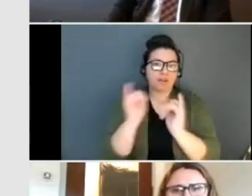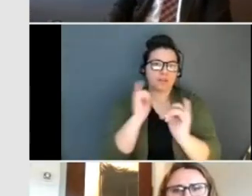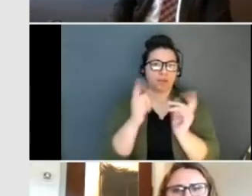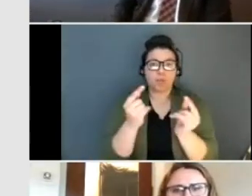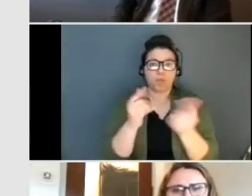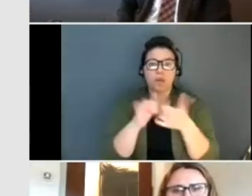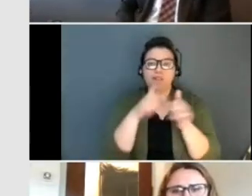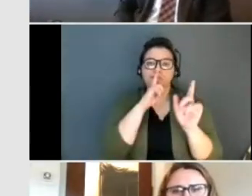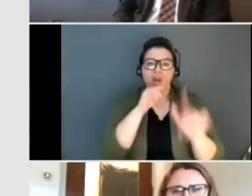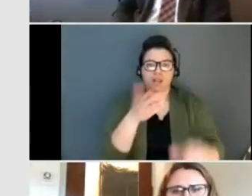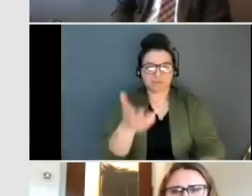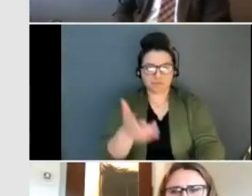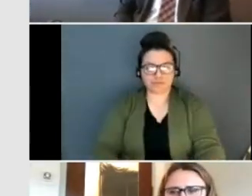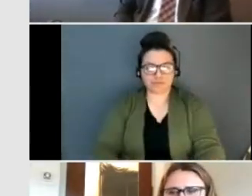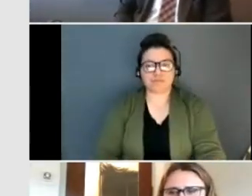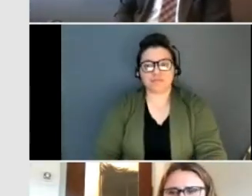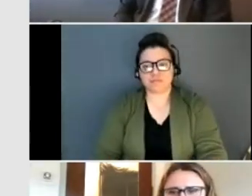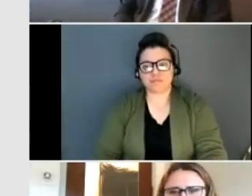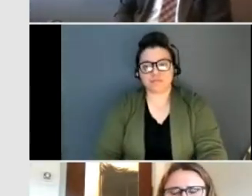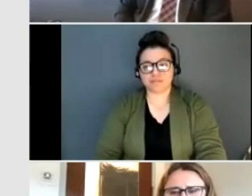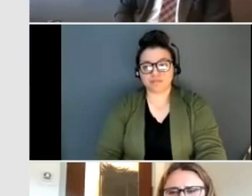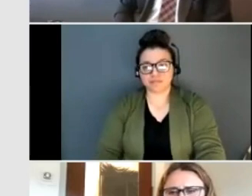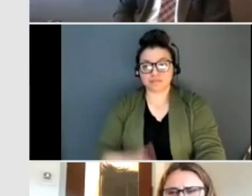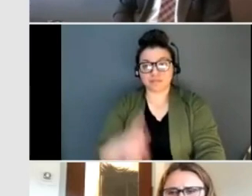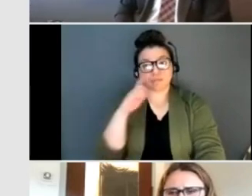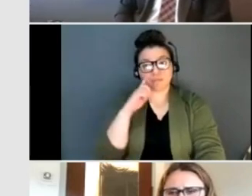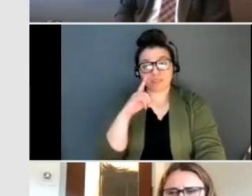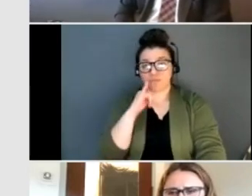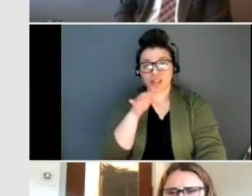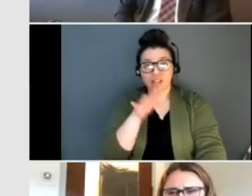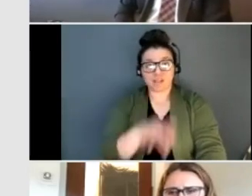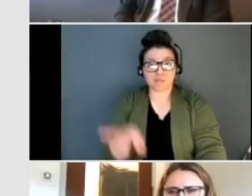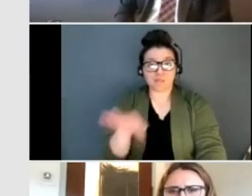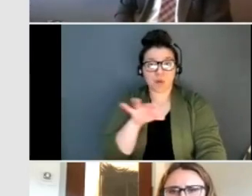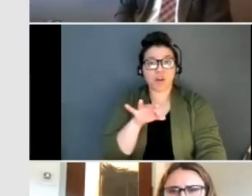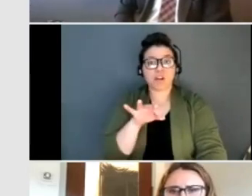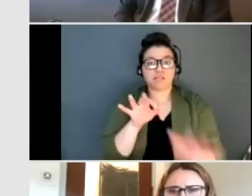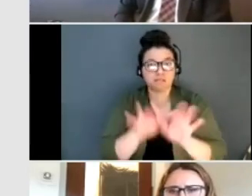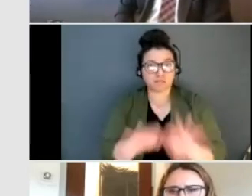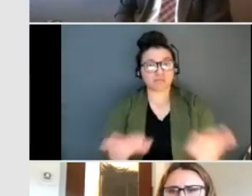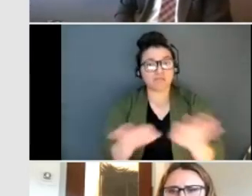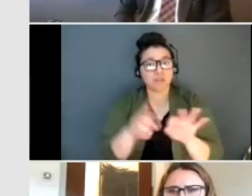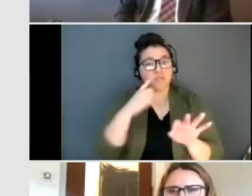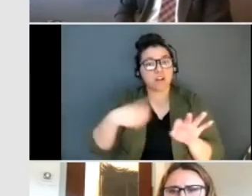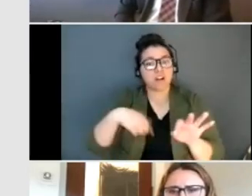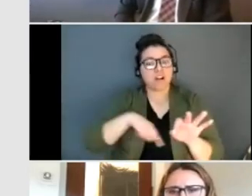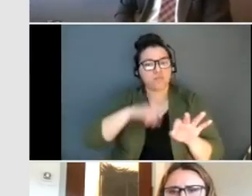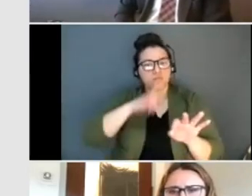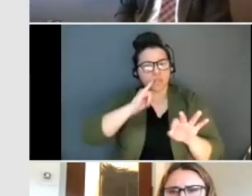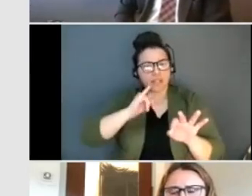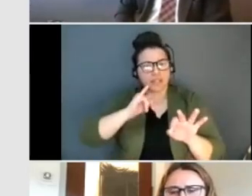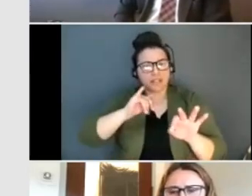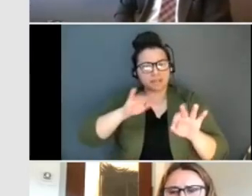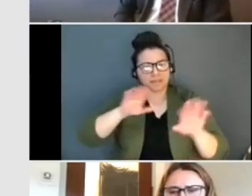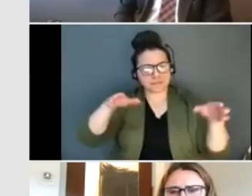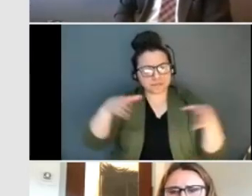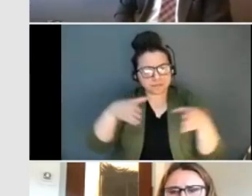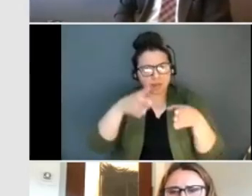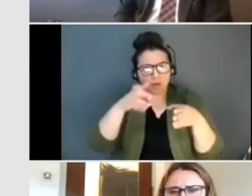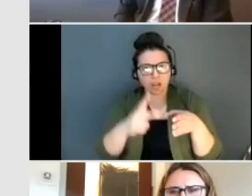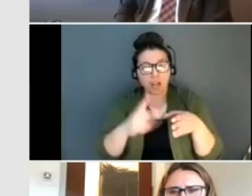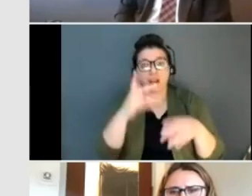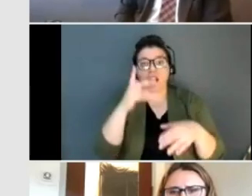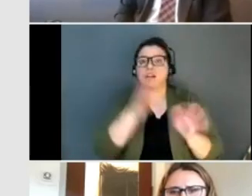responses in the chat. I think it's important that we get down on this level and talk about, we say it's important to look